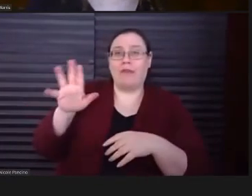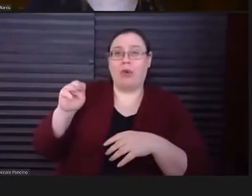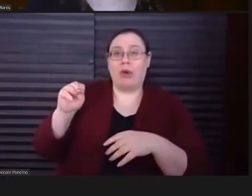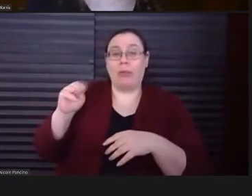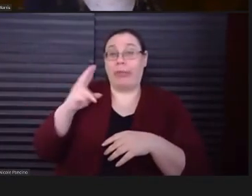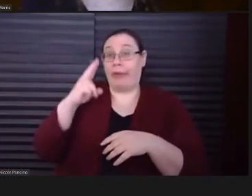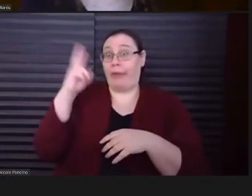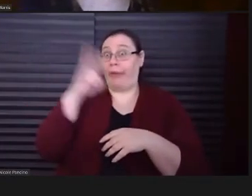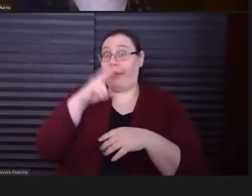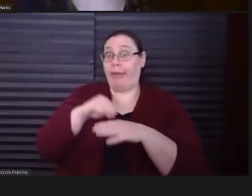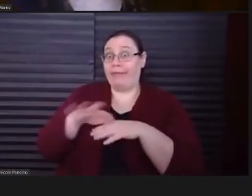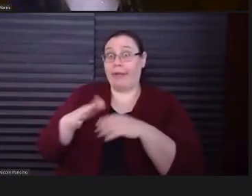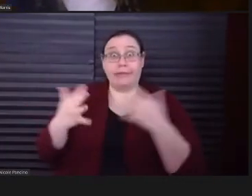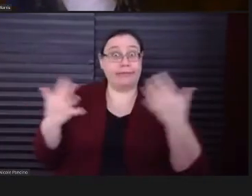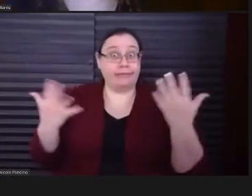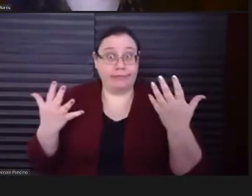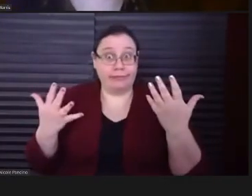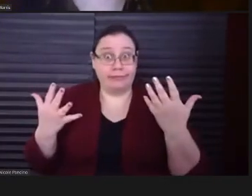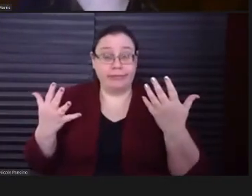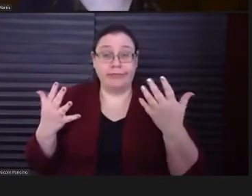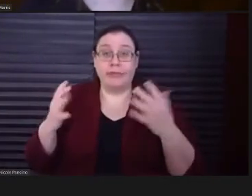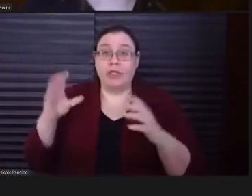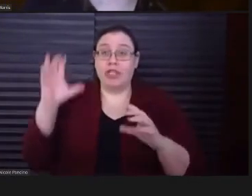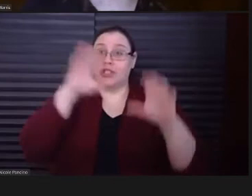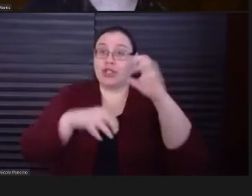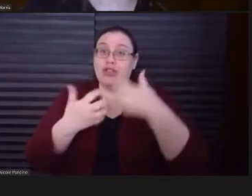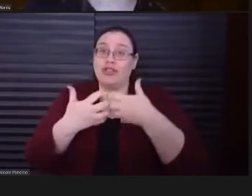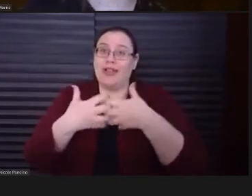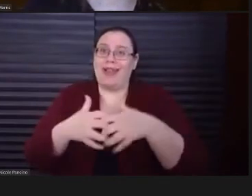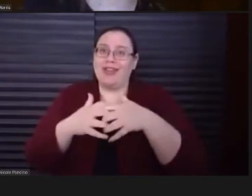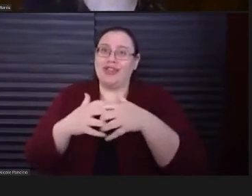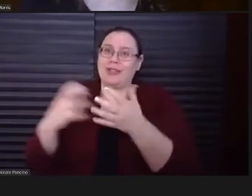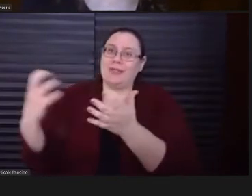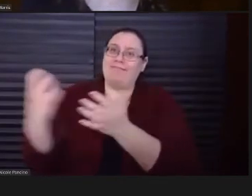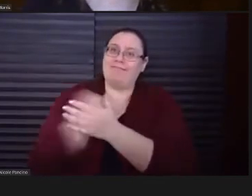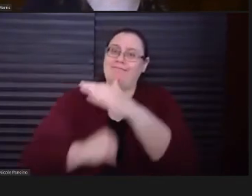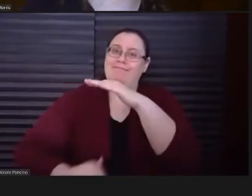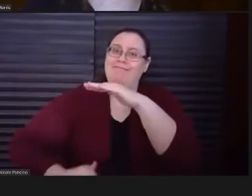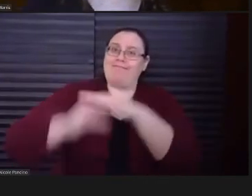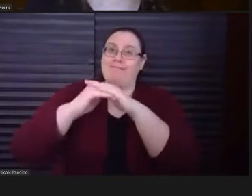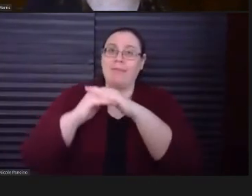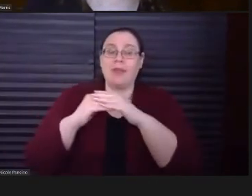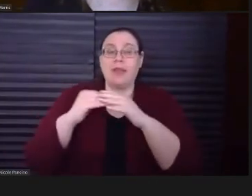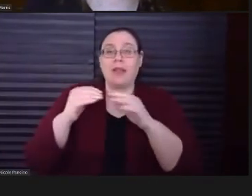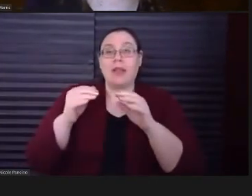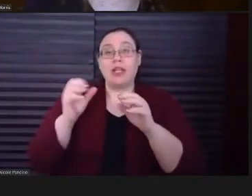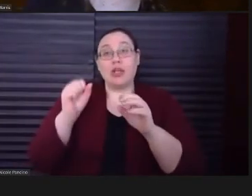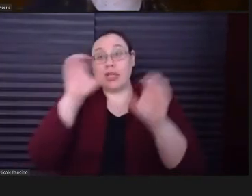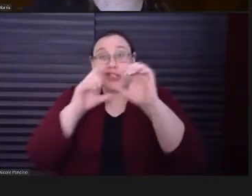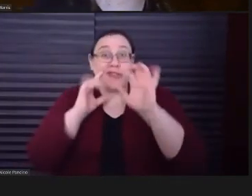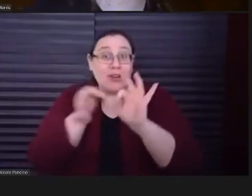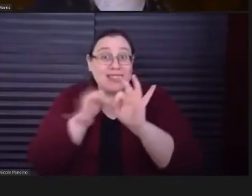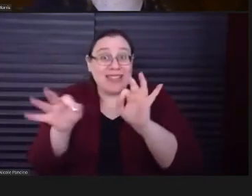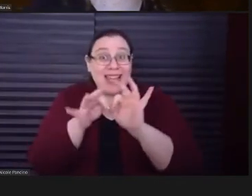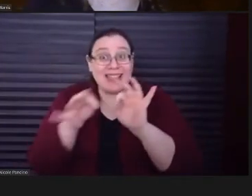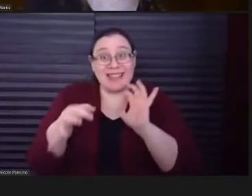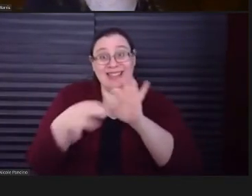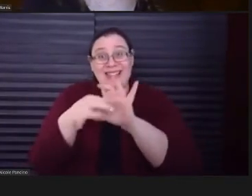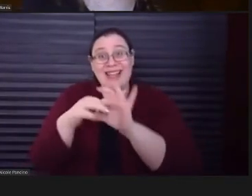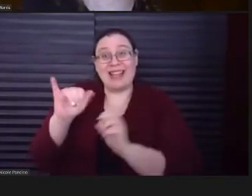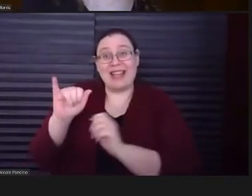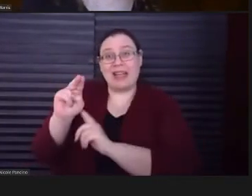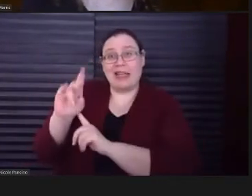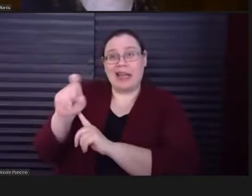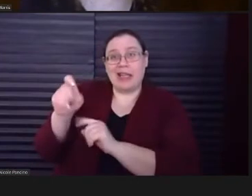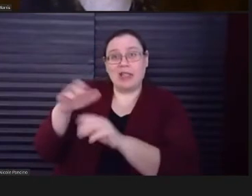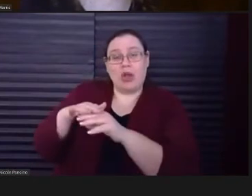say, is search engine optimization. Having text you can search on that's attached and indexed to video is